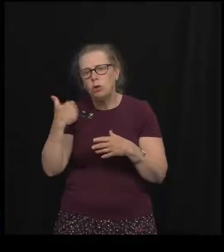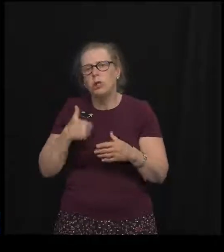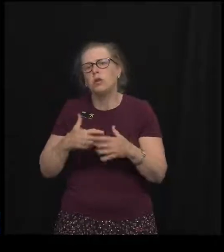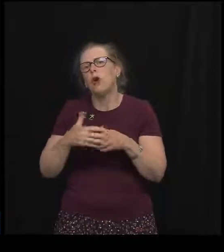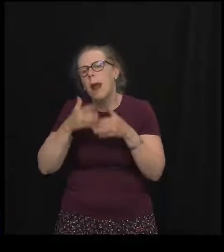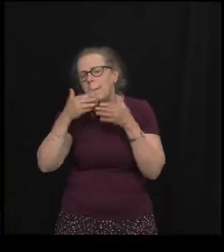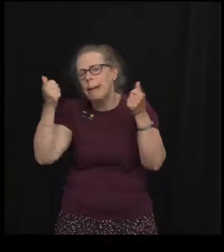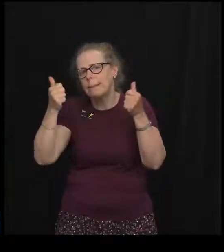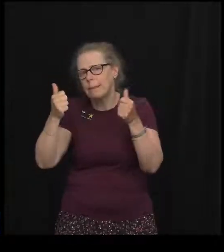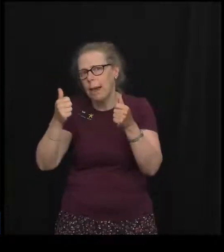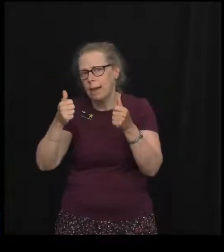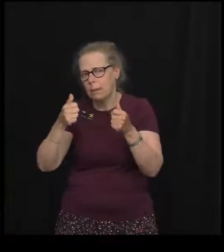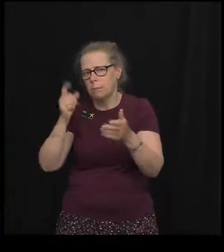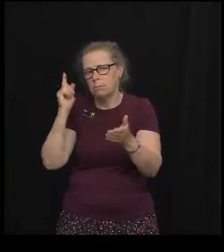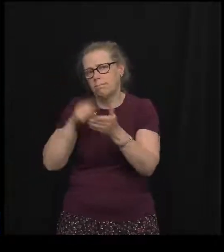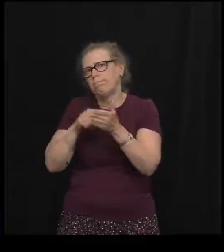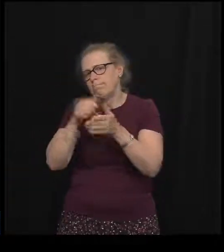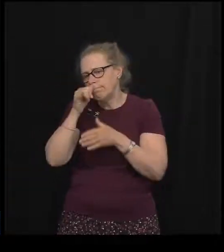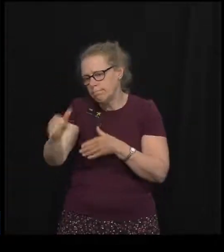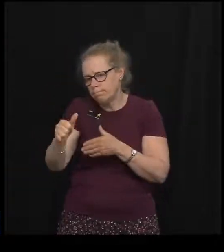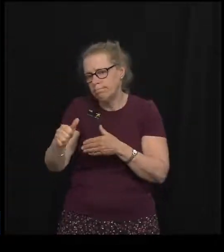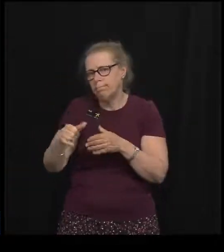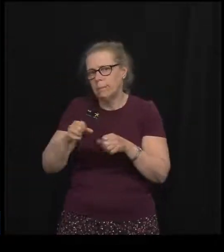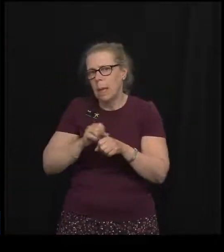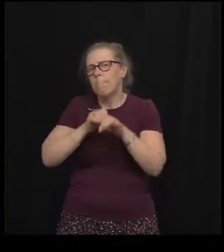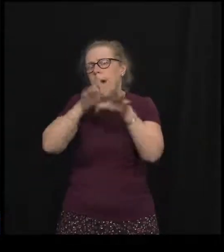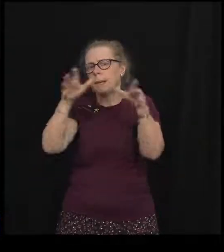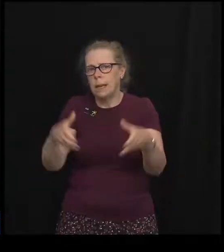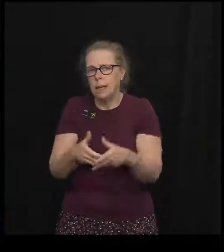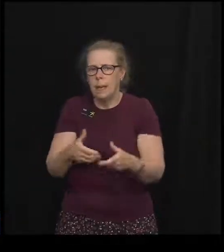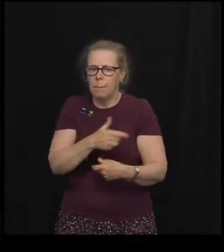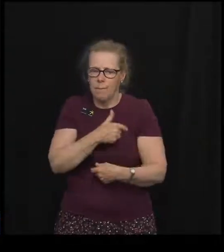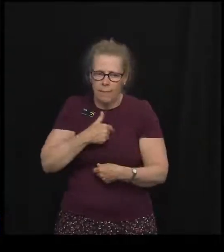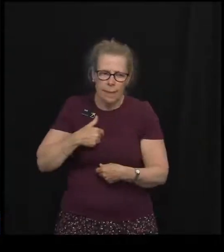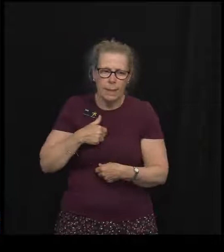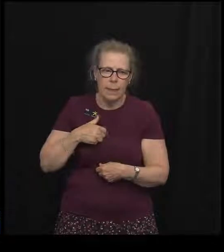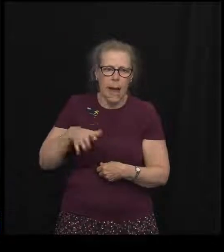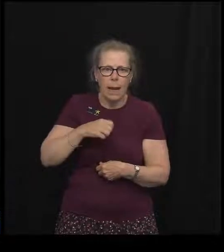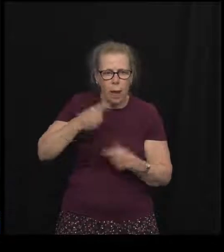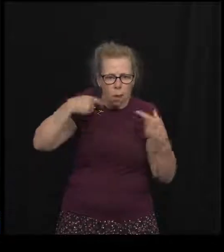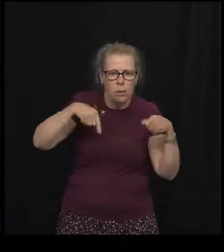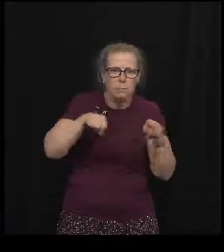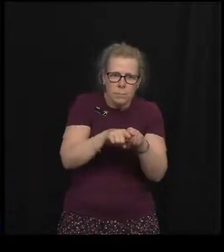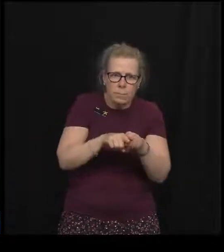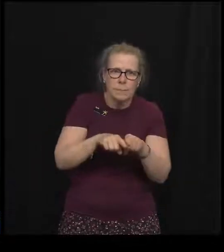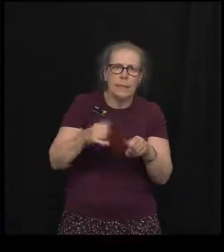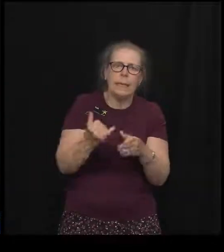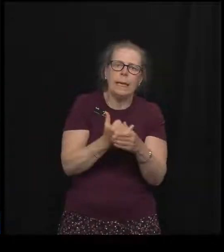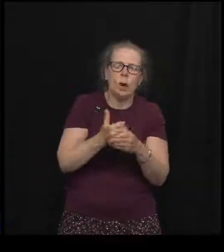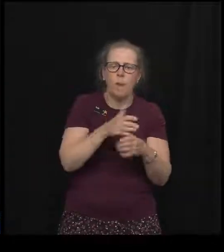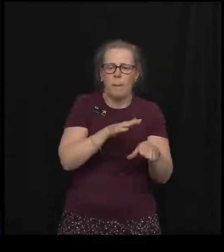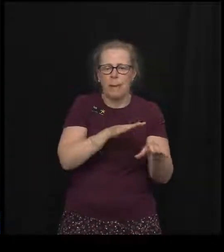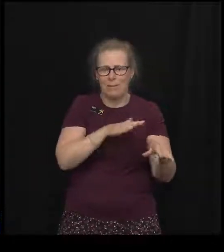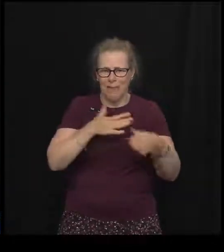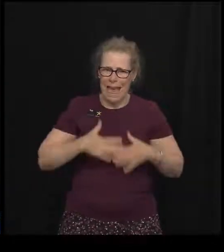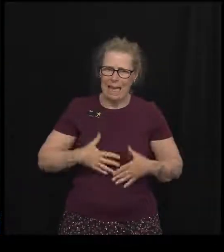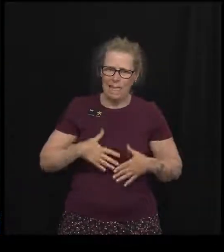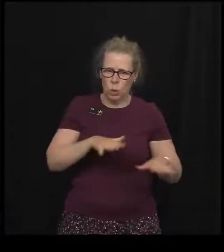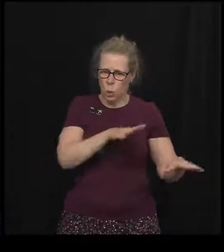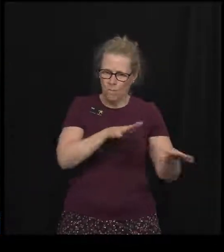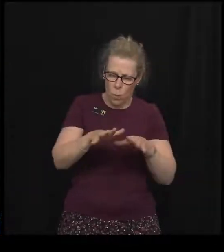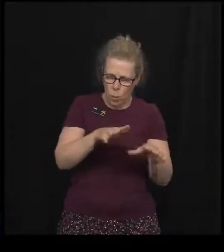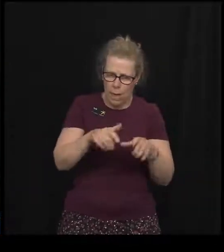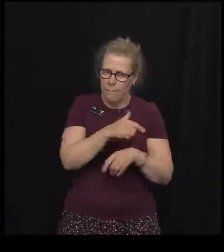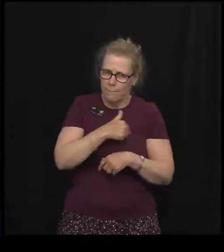think the world actually agreed in the World Health Assembly now to negotiate a pandemic treaty,